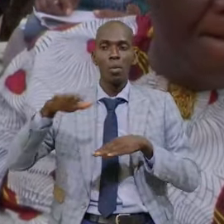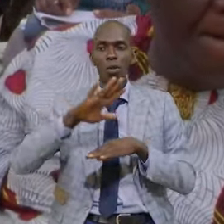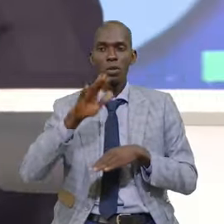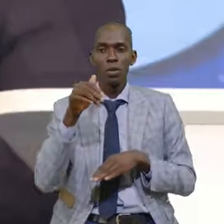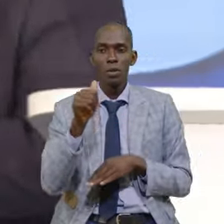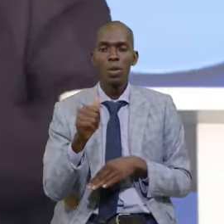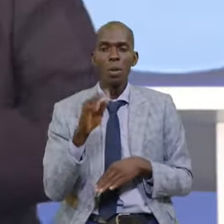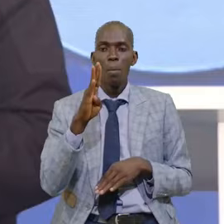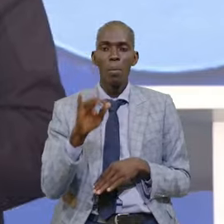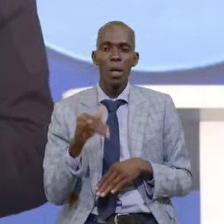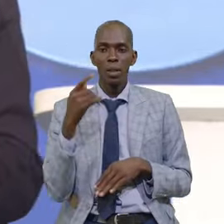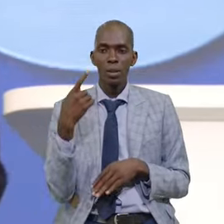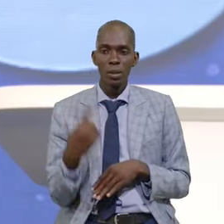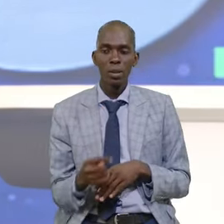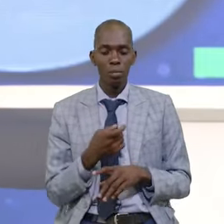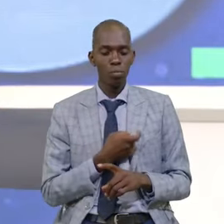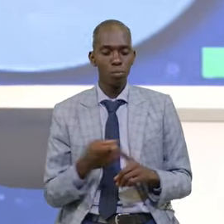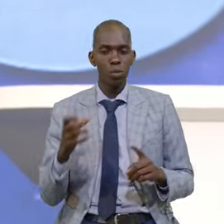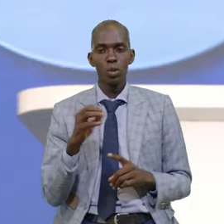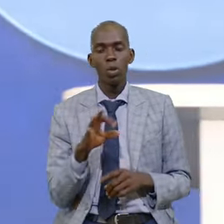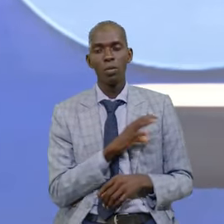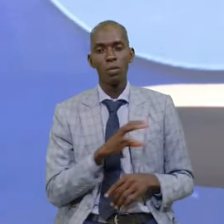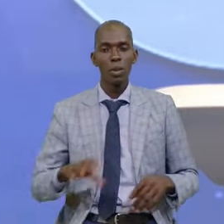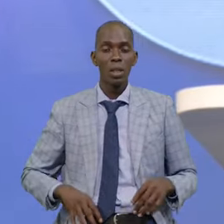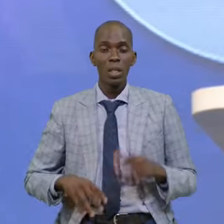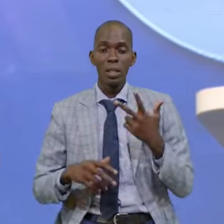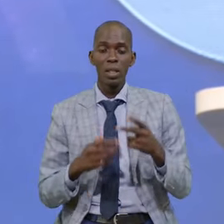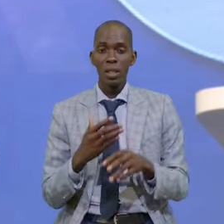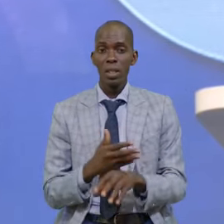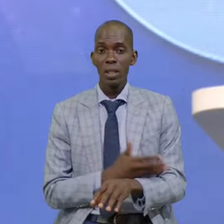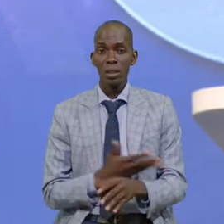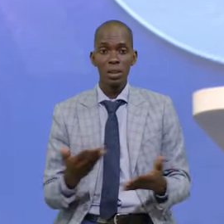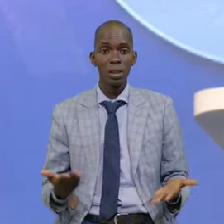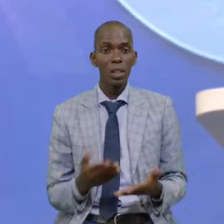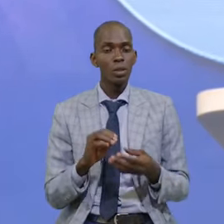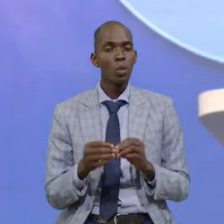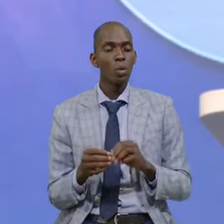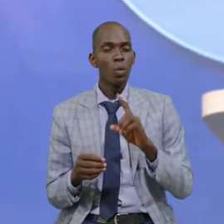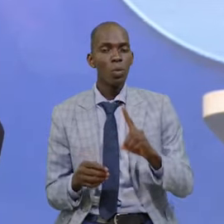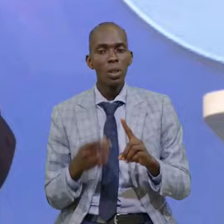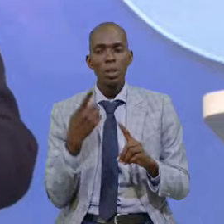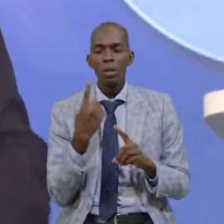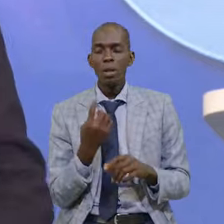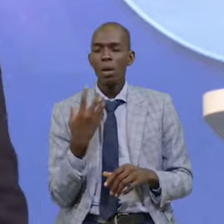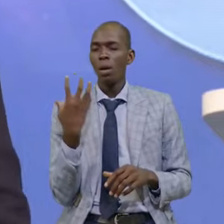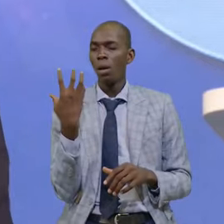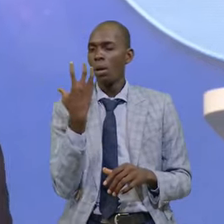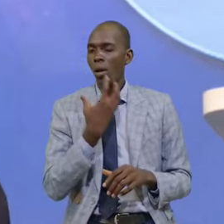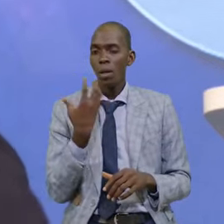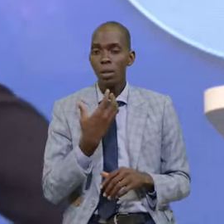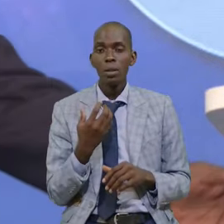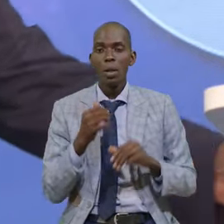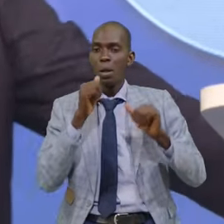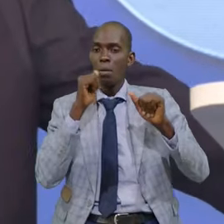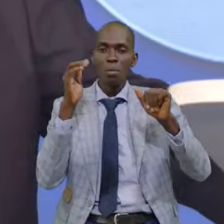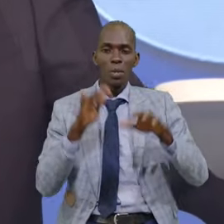bruises of Christ. Three things we're looking at. Number one, the amazing blessedness